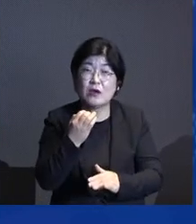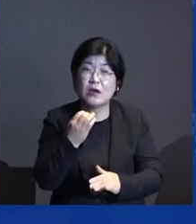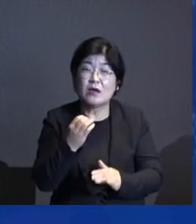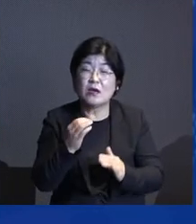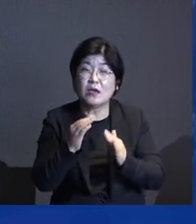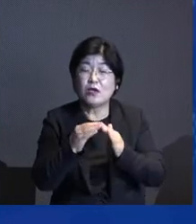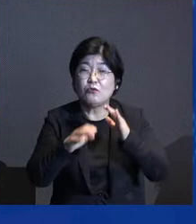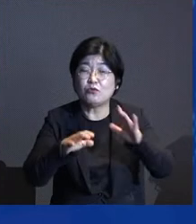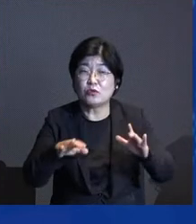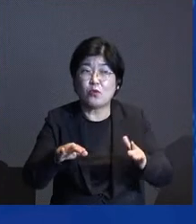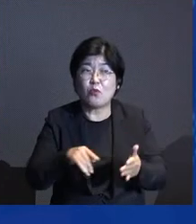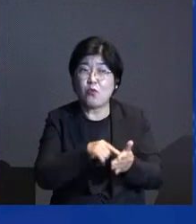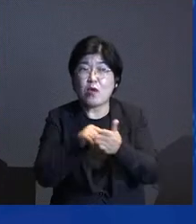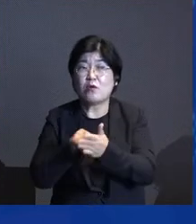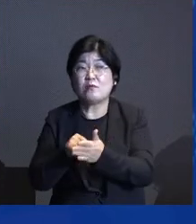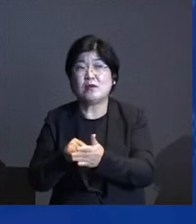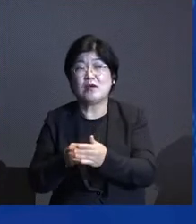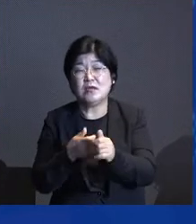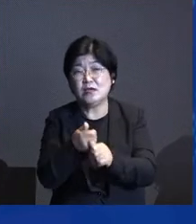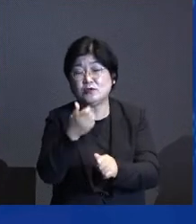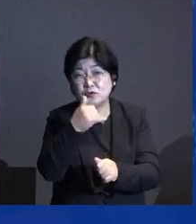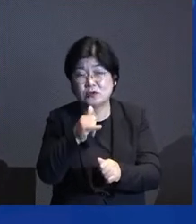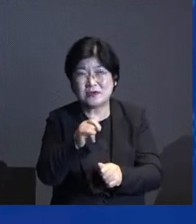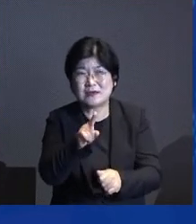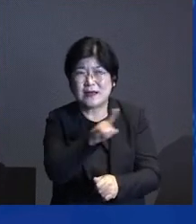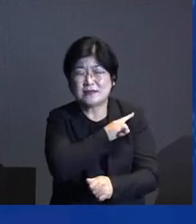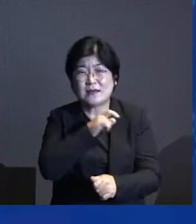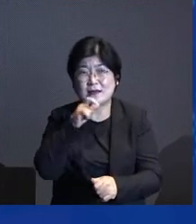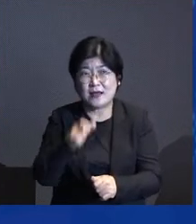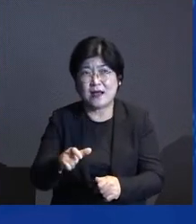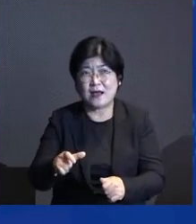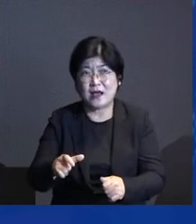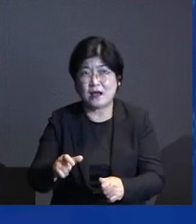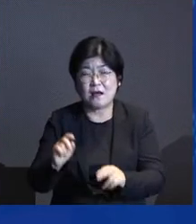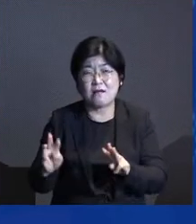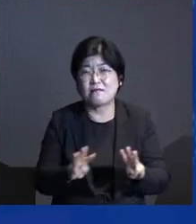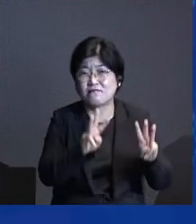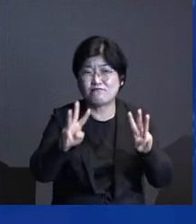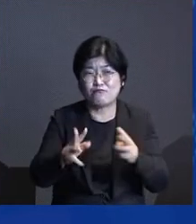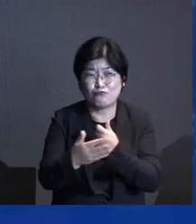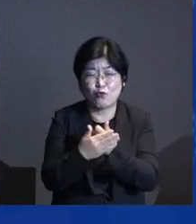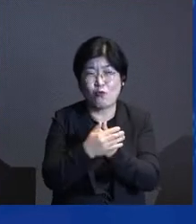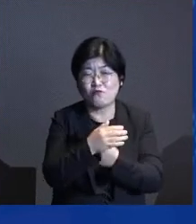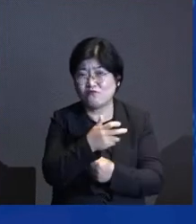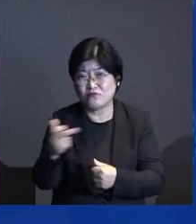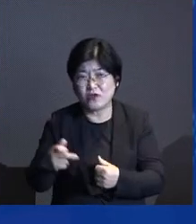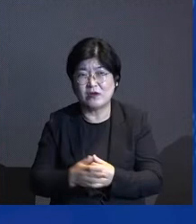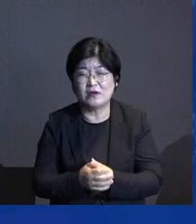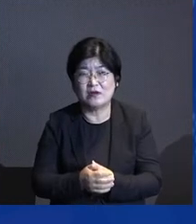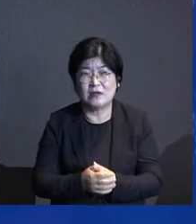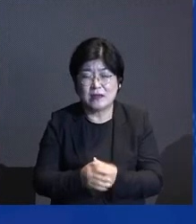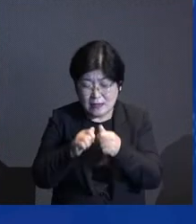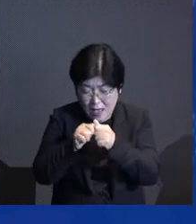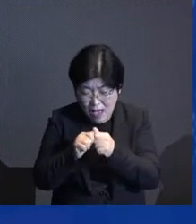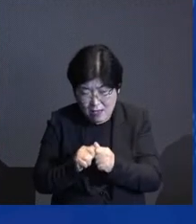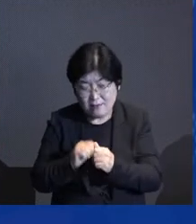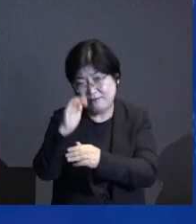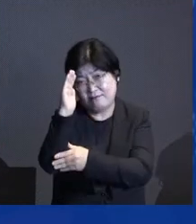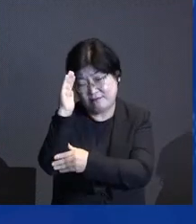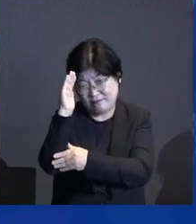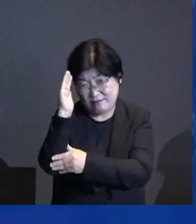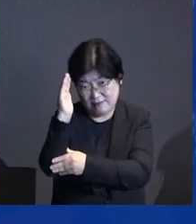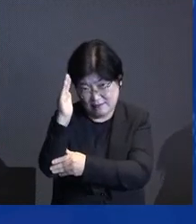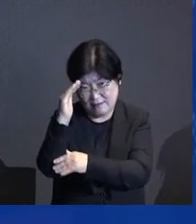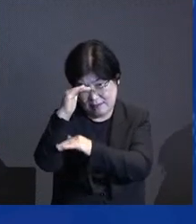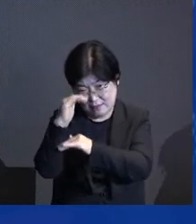and our health. And you will hear, of course, more details on the stories gathered and the project impact from my colleague Susanne